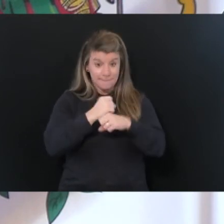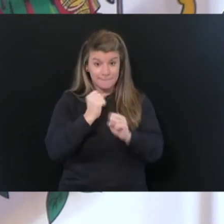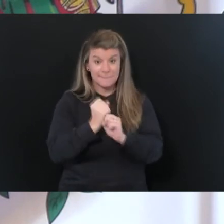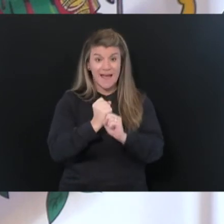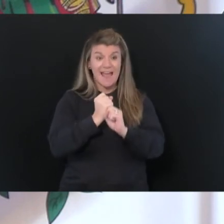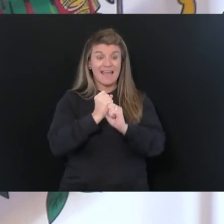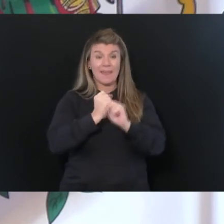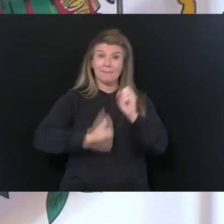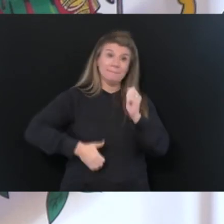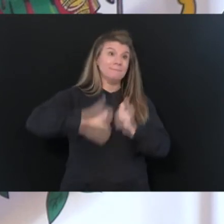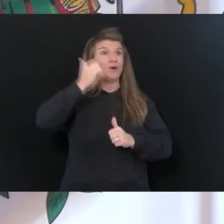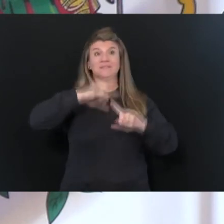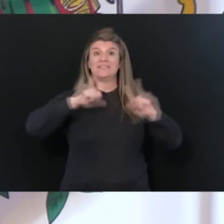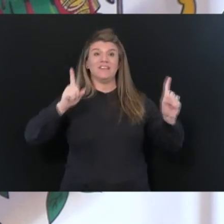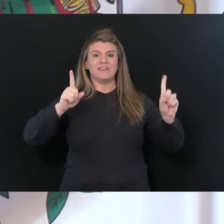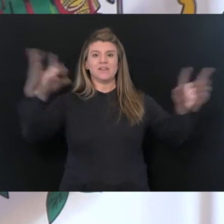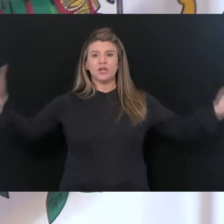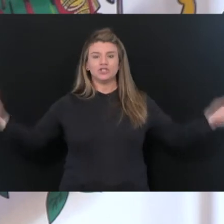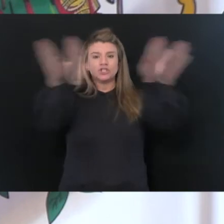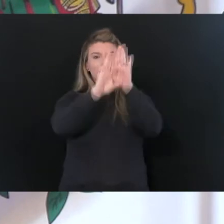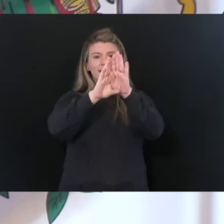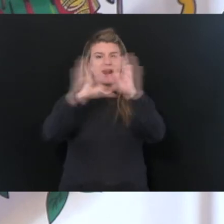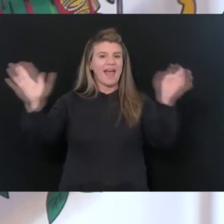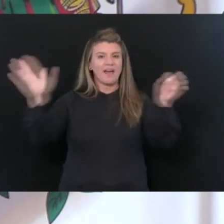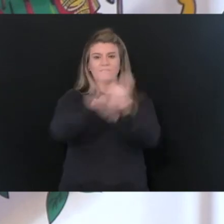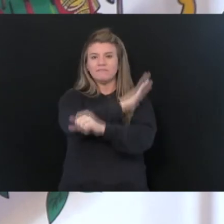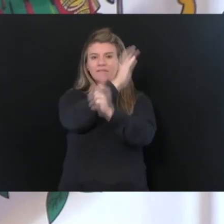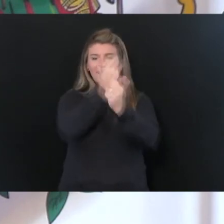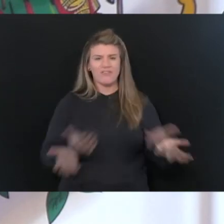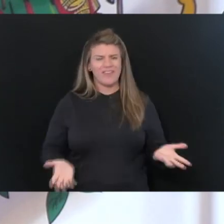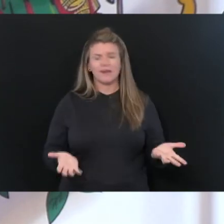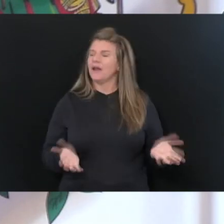shut everything down. Well, of course we're not going to do that. Of